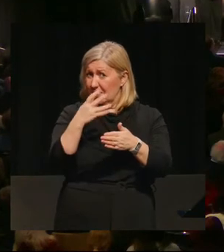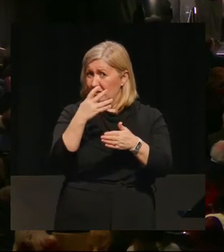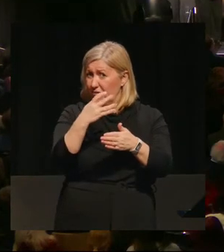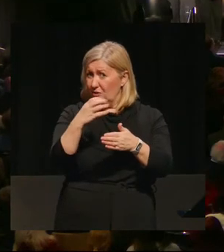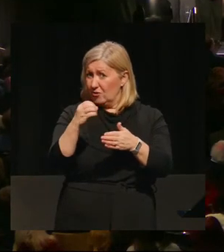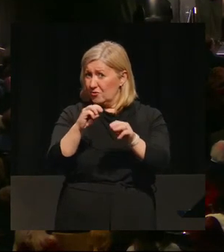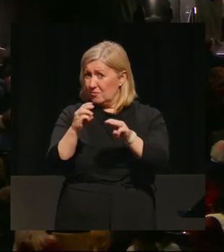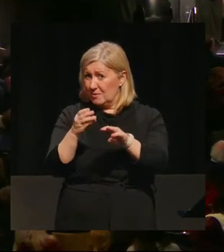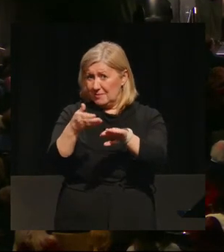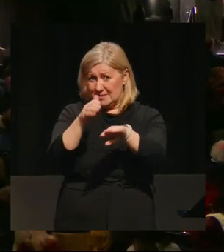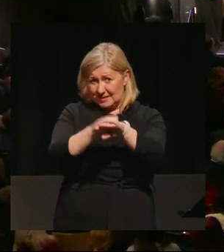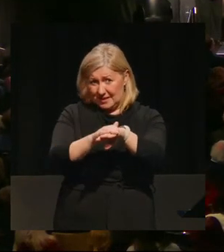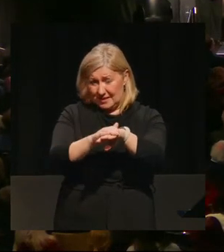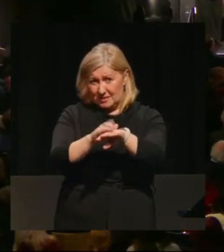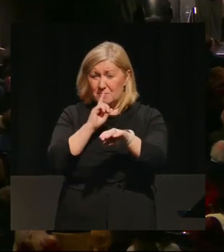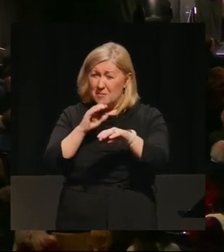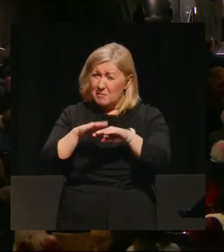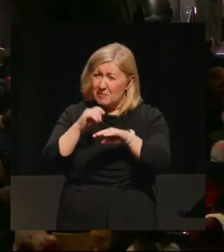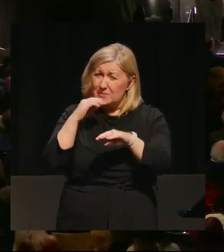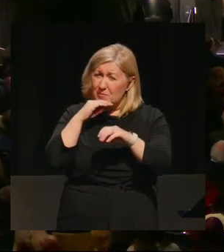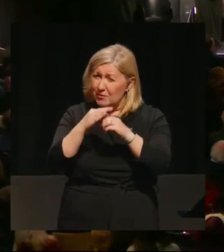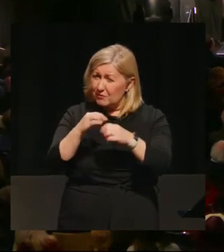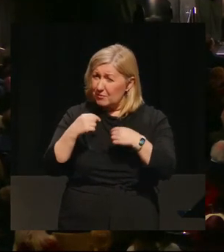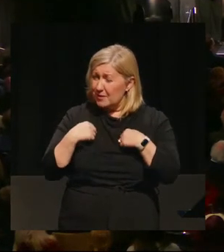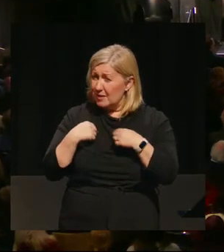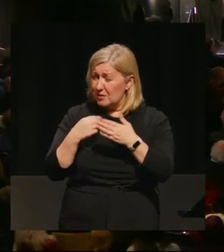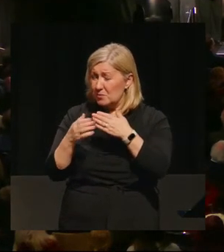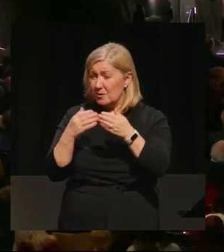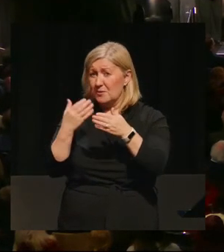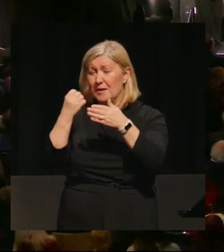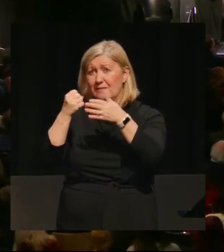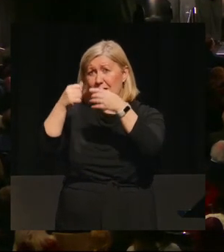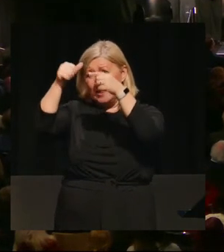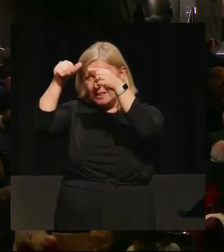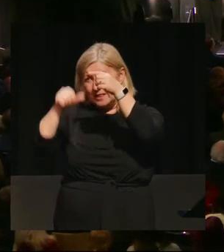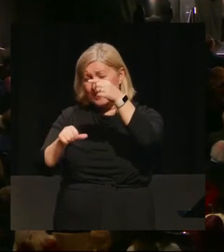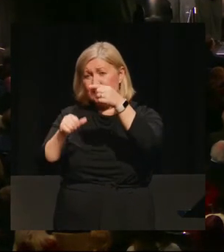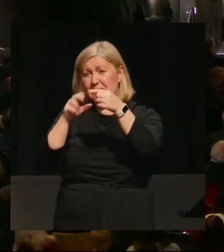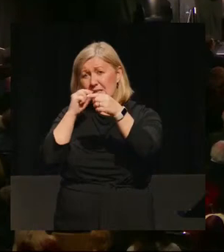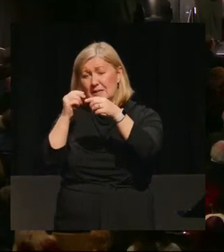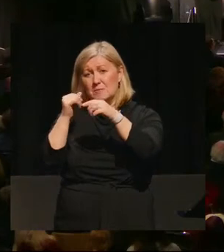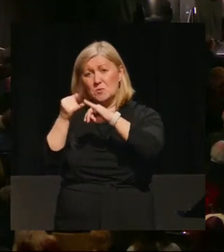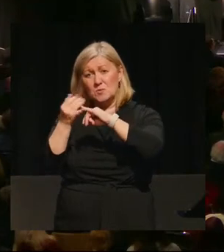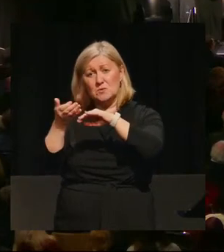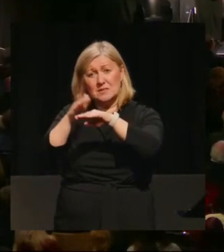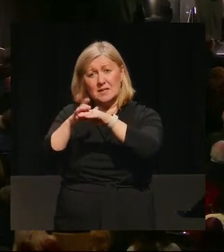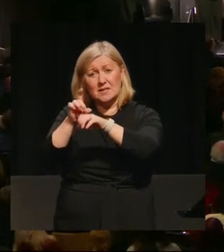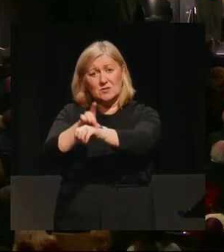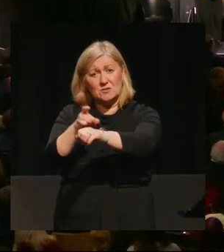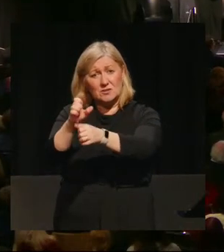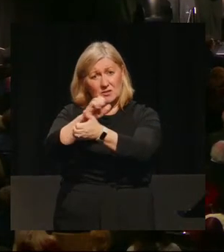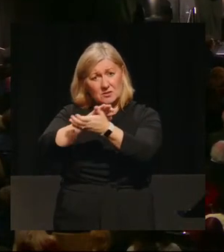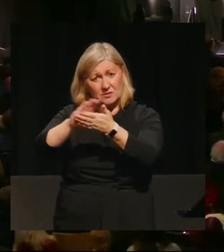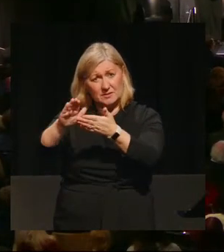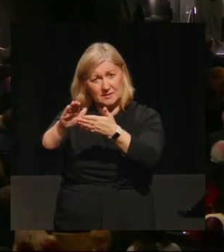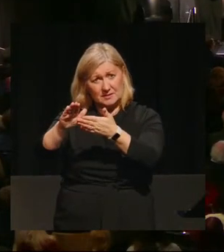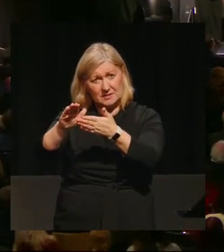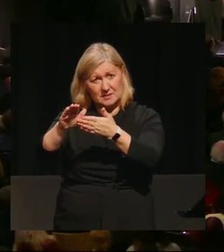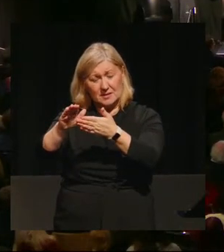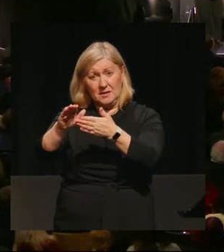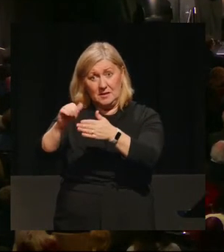wall, recording the Jews from Korsak who perished in the Holocaust. My family is listed on this